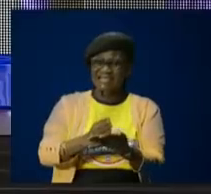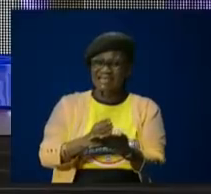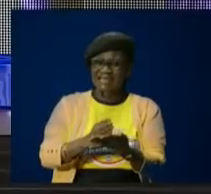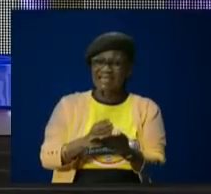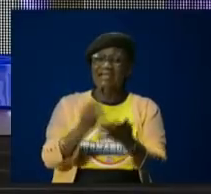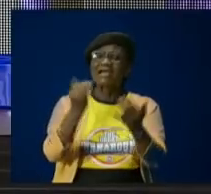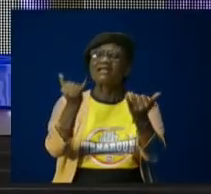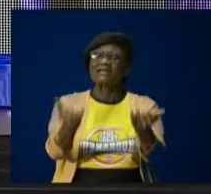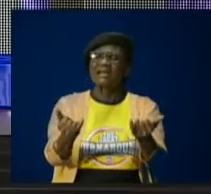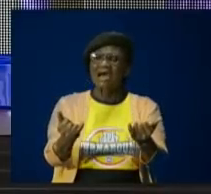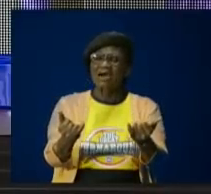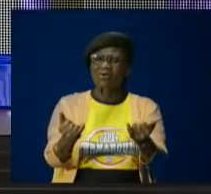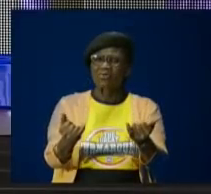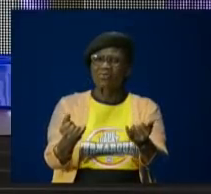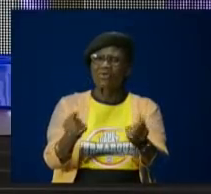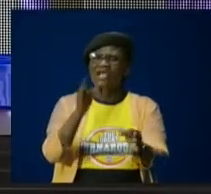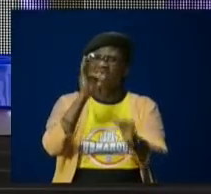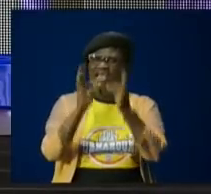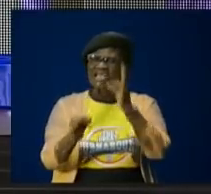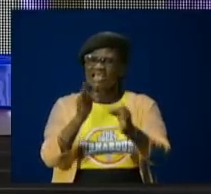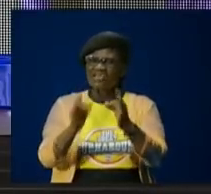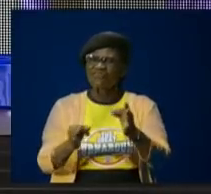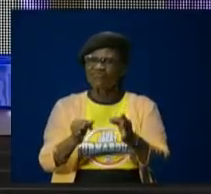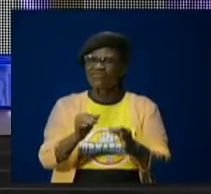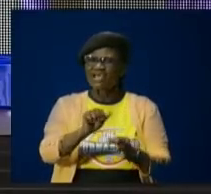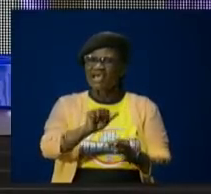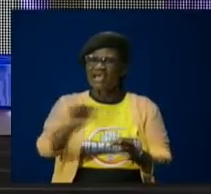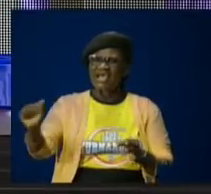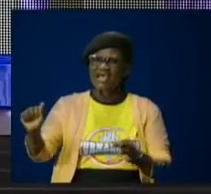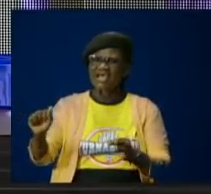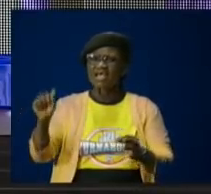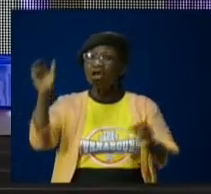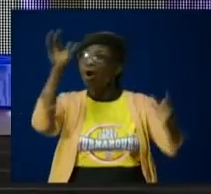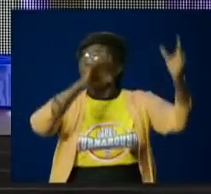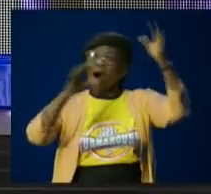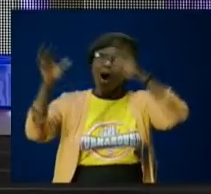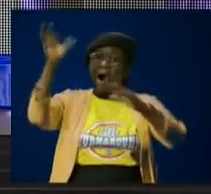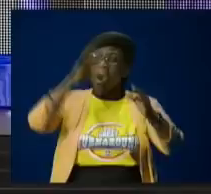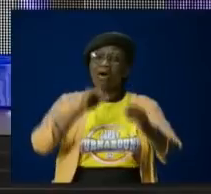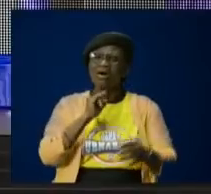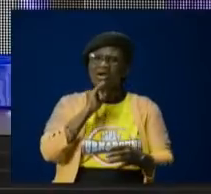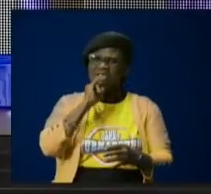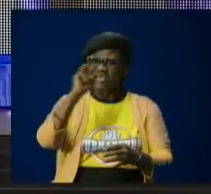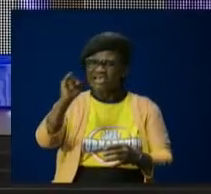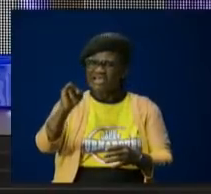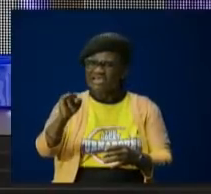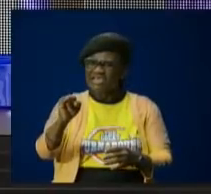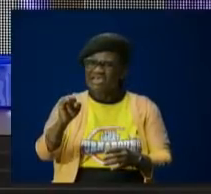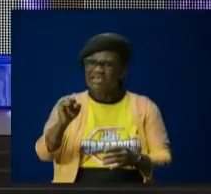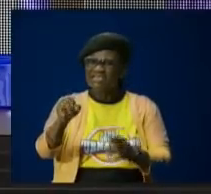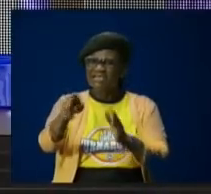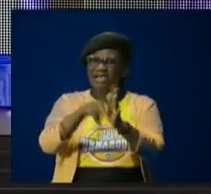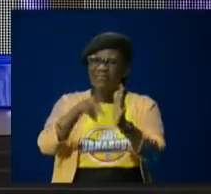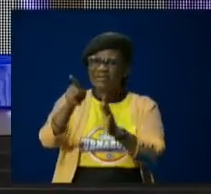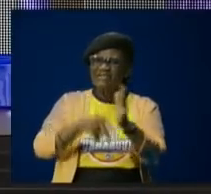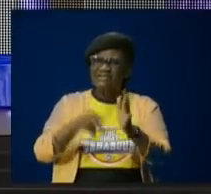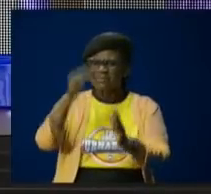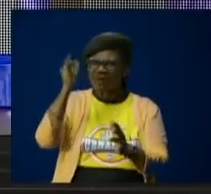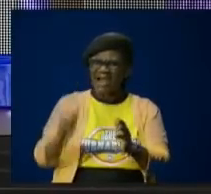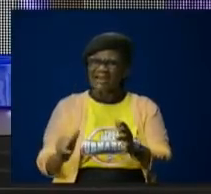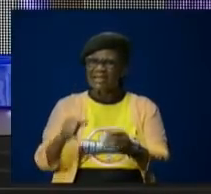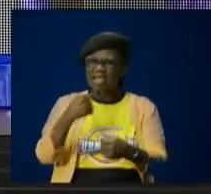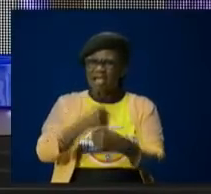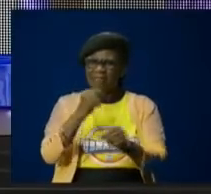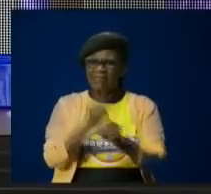Amen. Now, if a storm is principally made up of